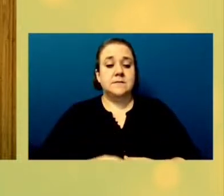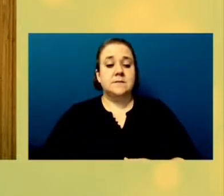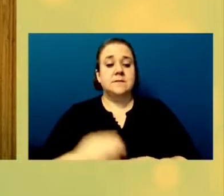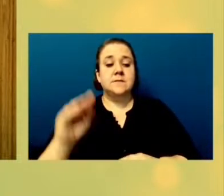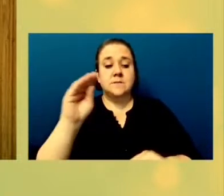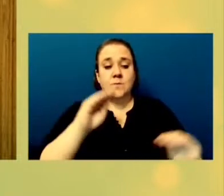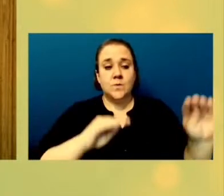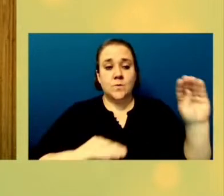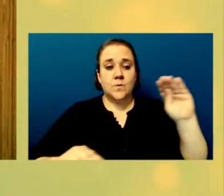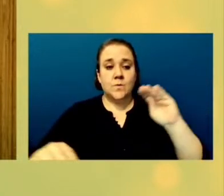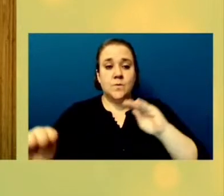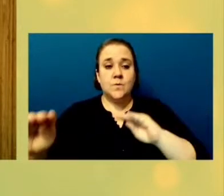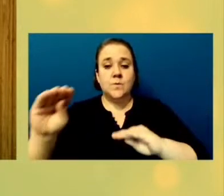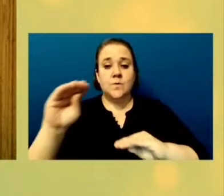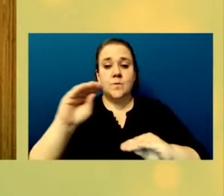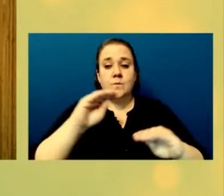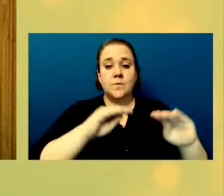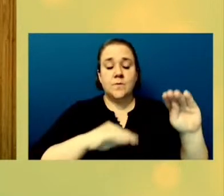justice.